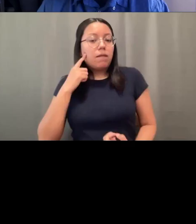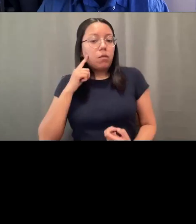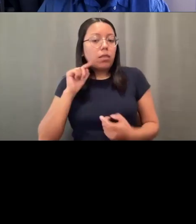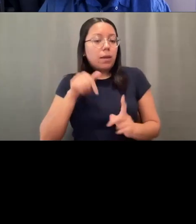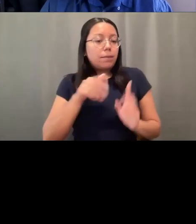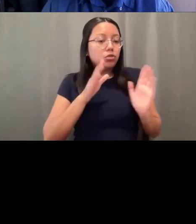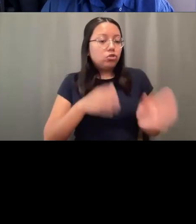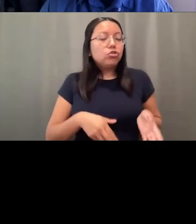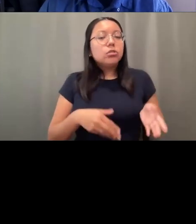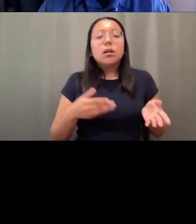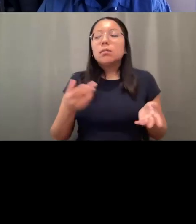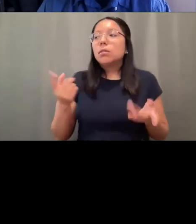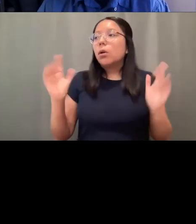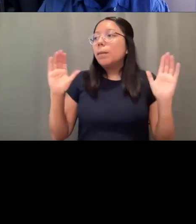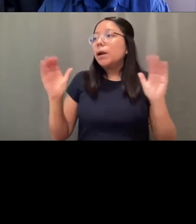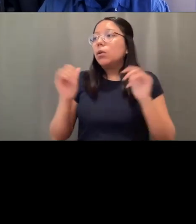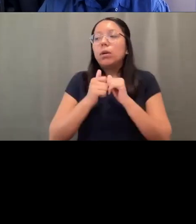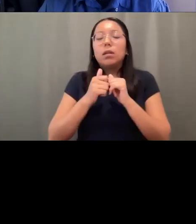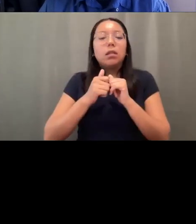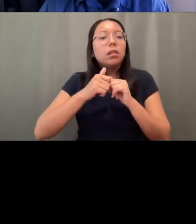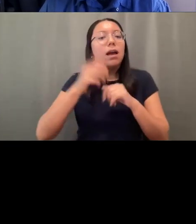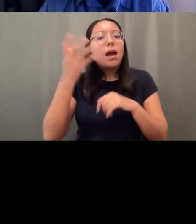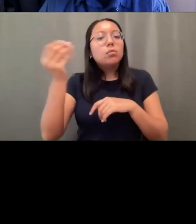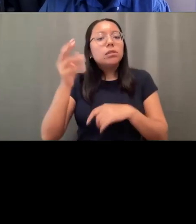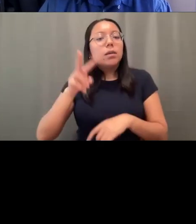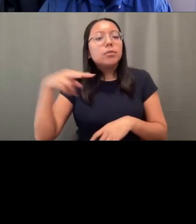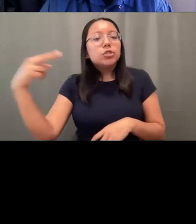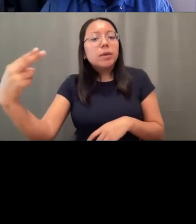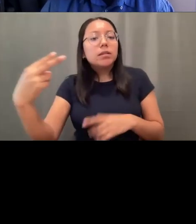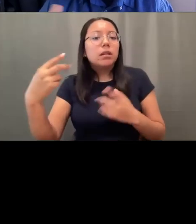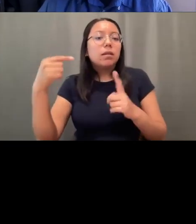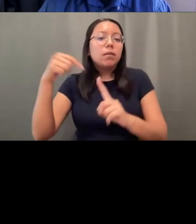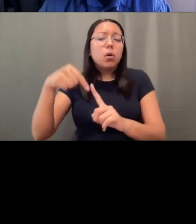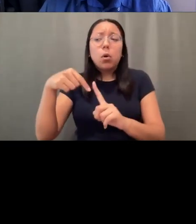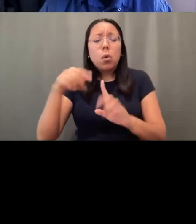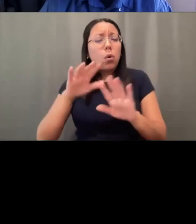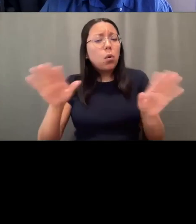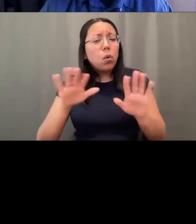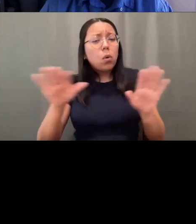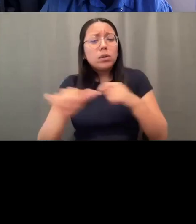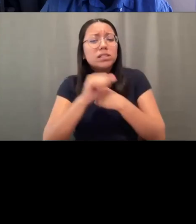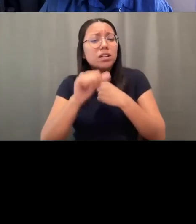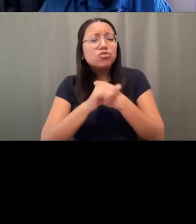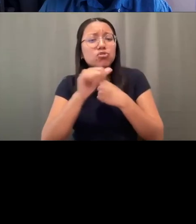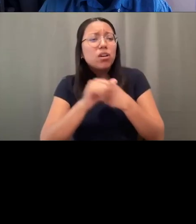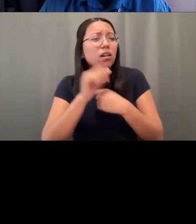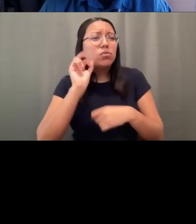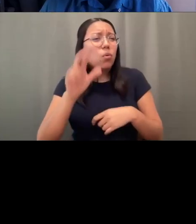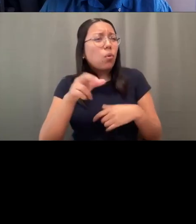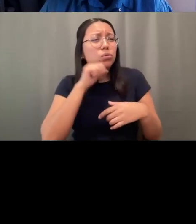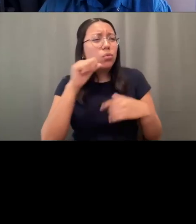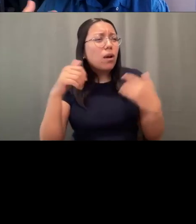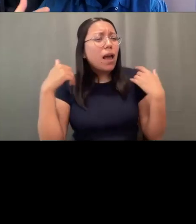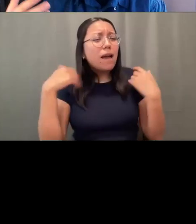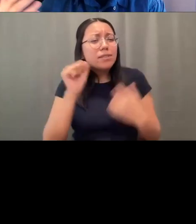have unprotected sex, or you shouldn't have sex with a lot of partners. They might make assumptions about what kind of